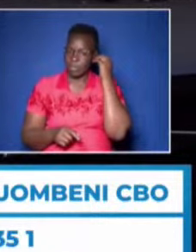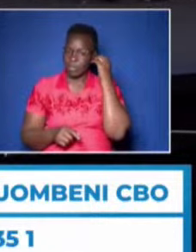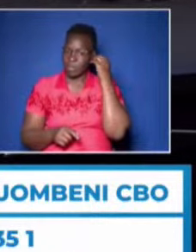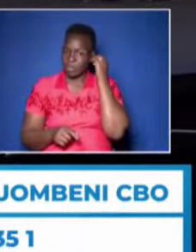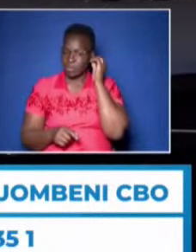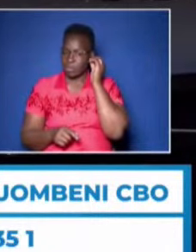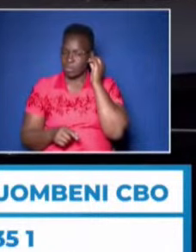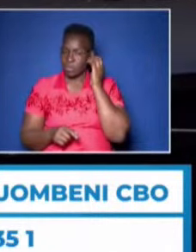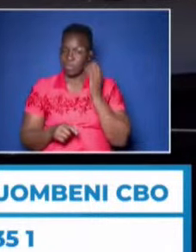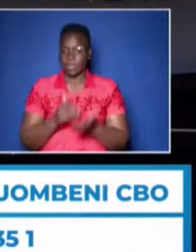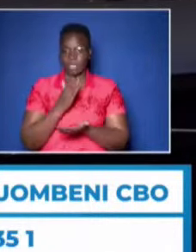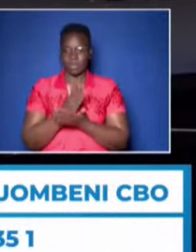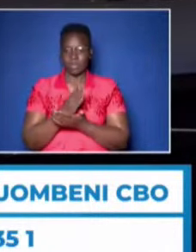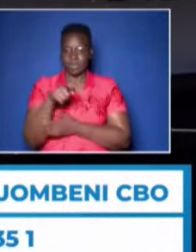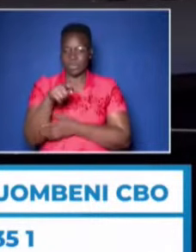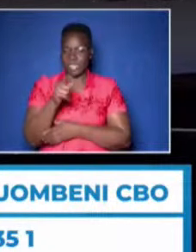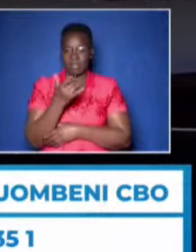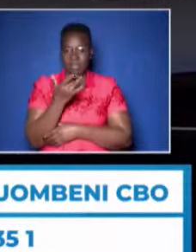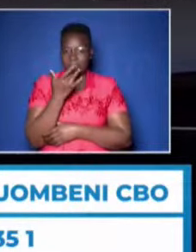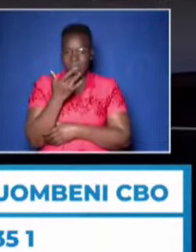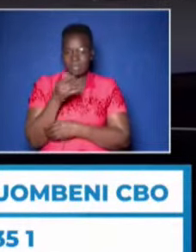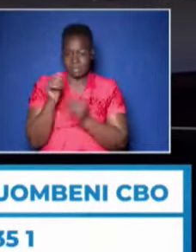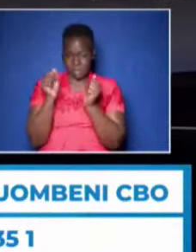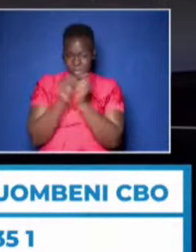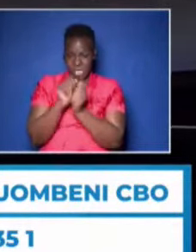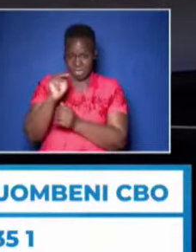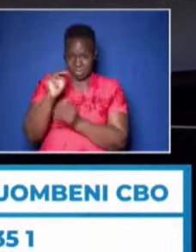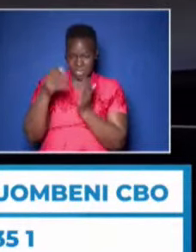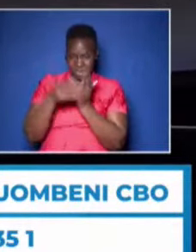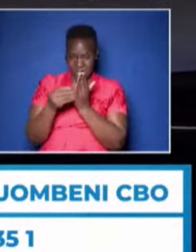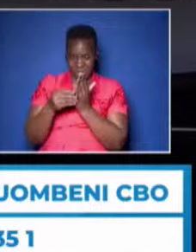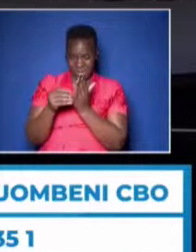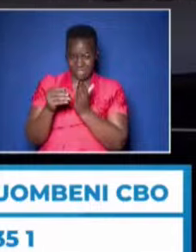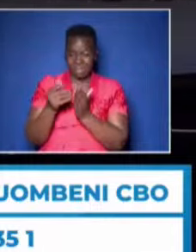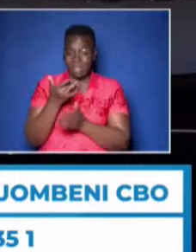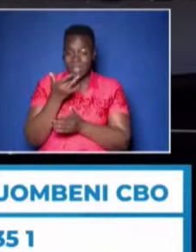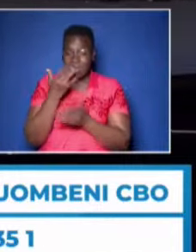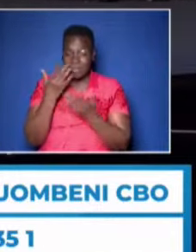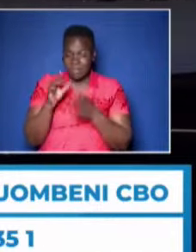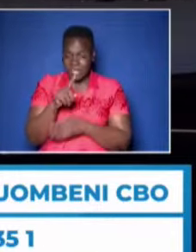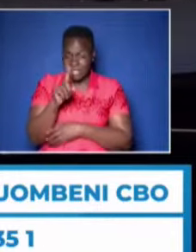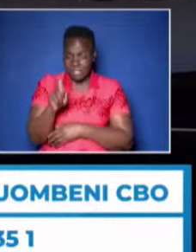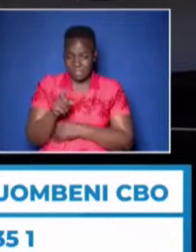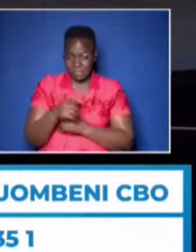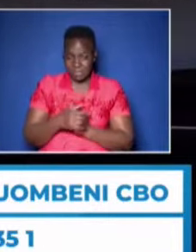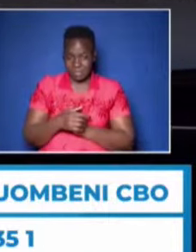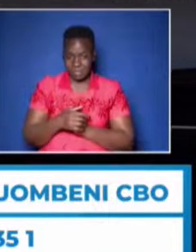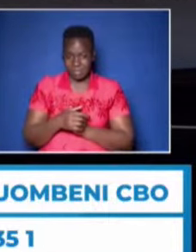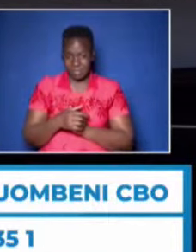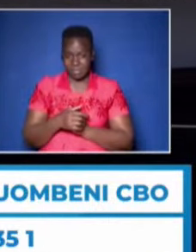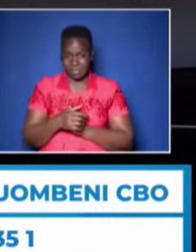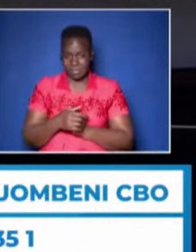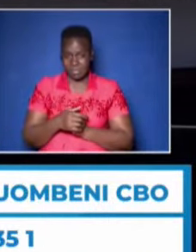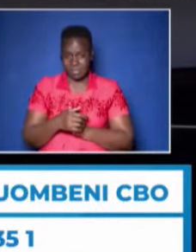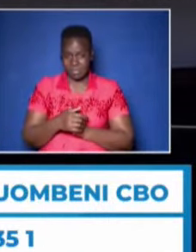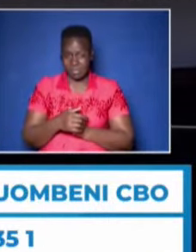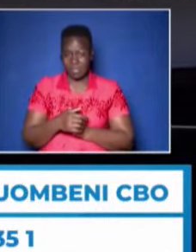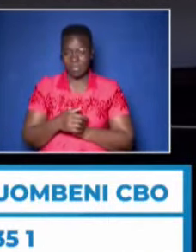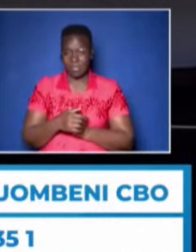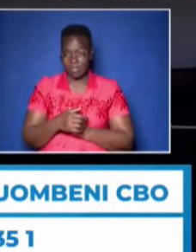did that God will cancel your debt Prosper the work of your